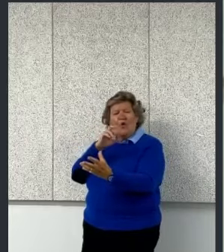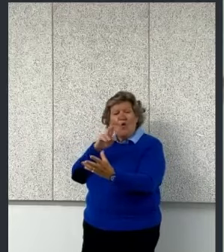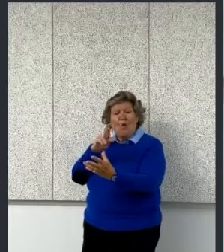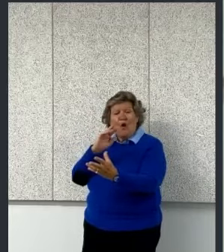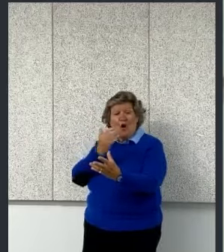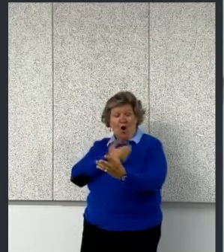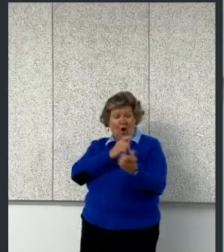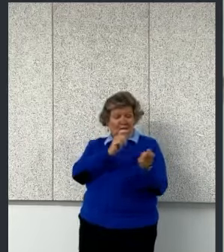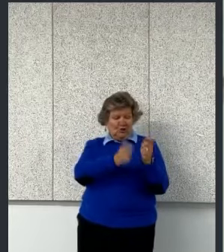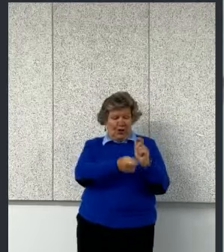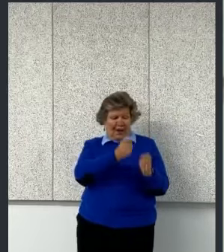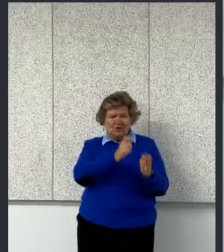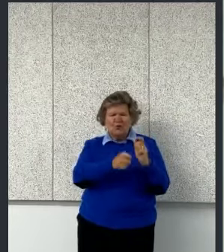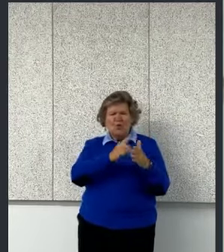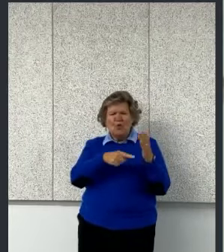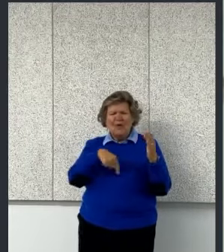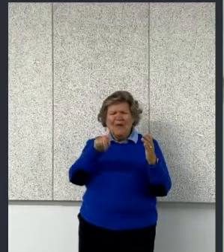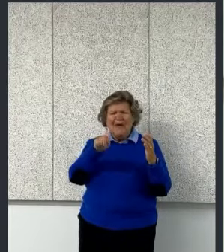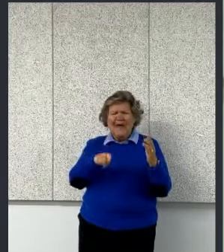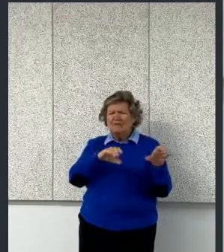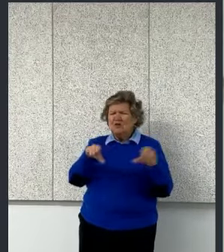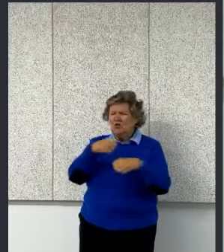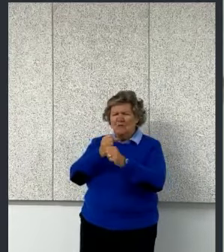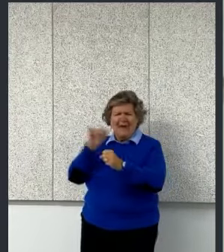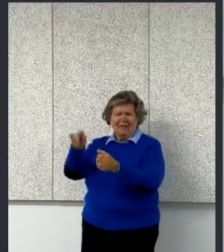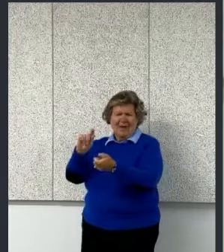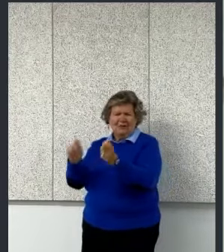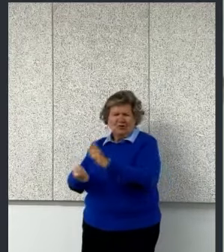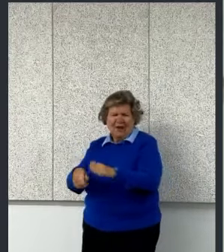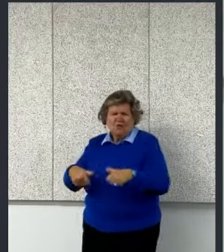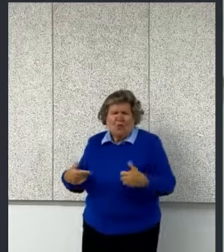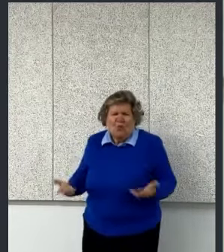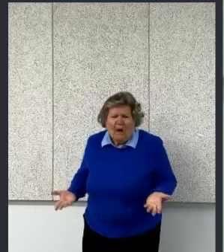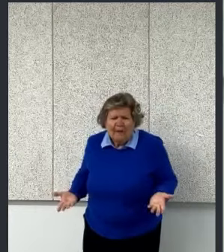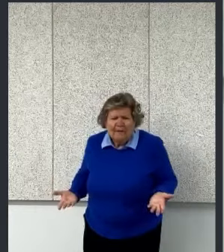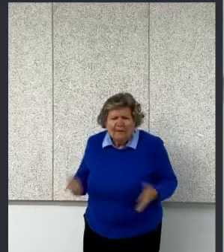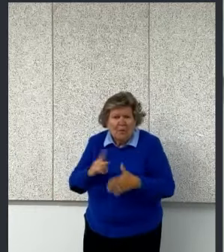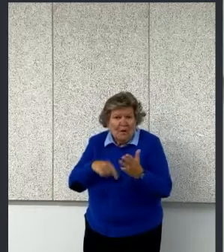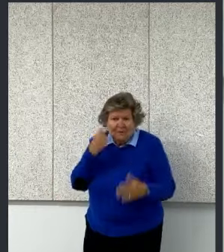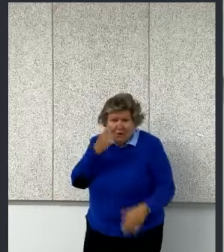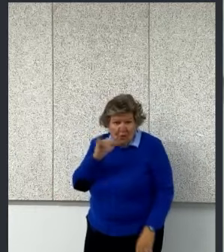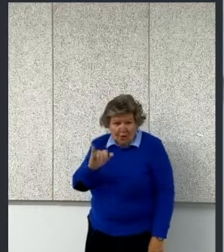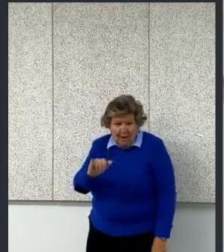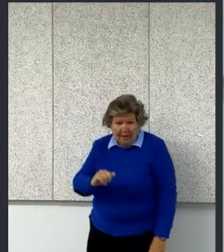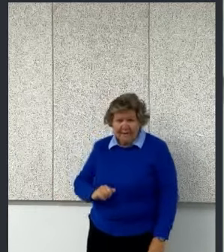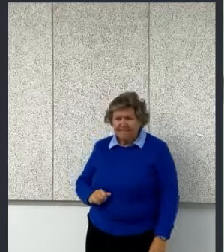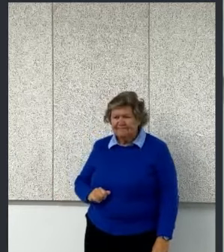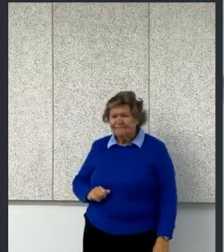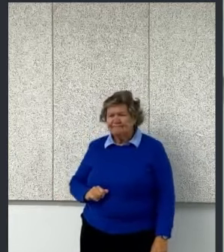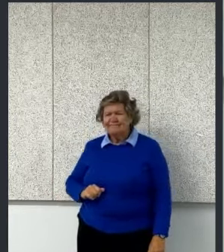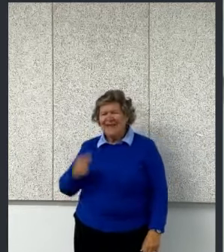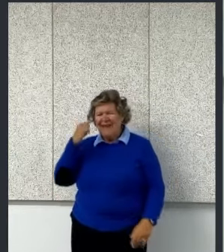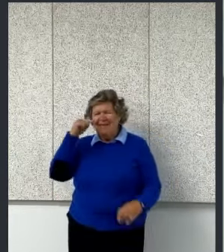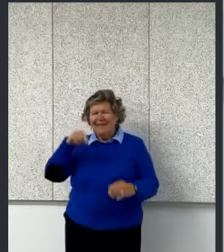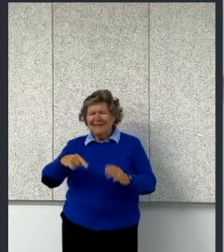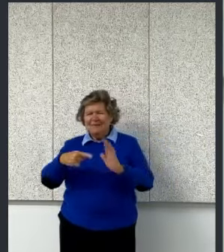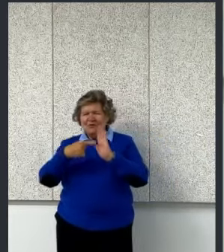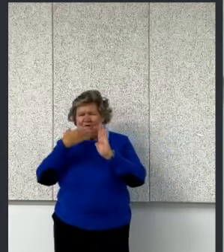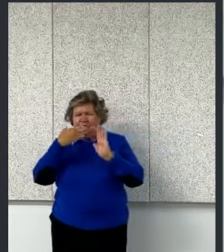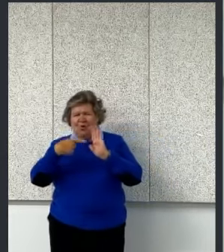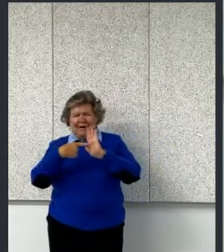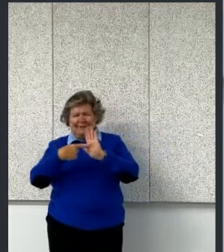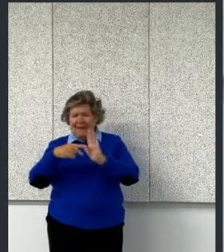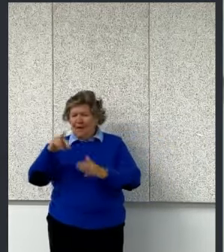are in how that looks? Because I think there has been a lot of change, and I think this is a good example, Rebecca, of